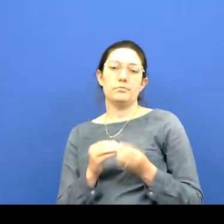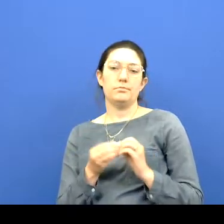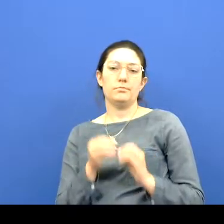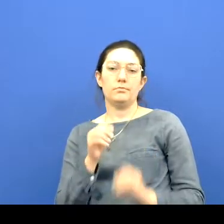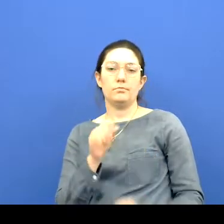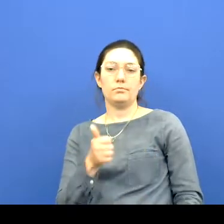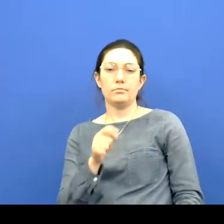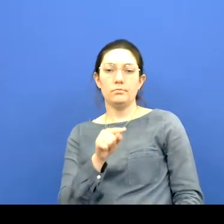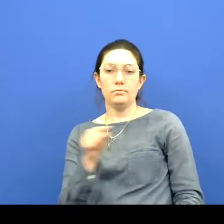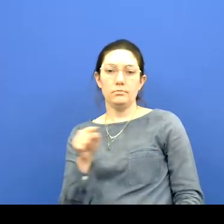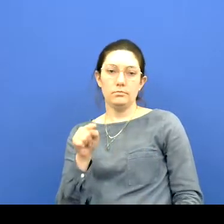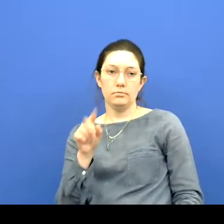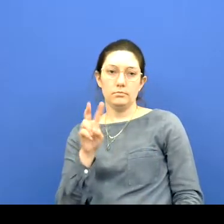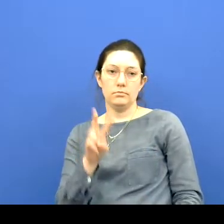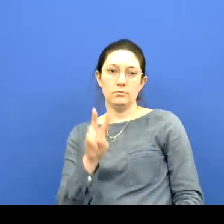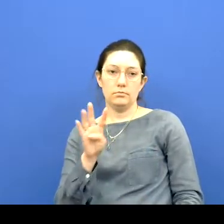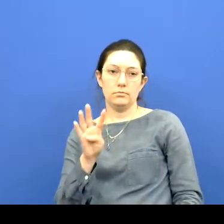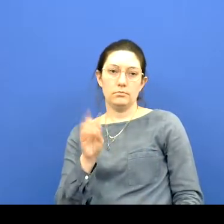number